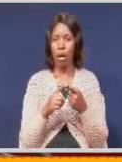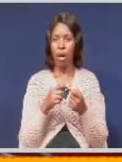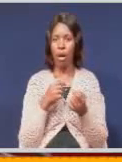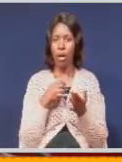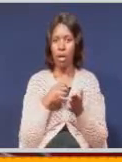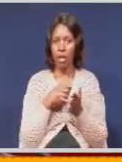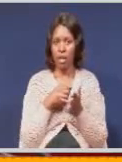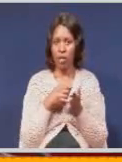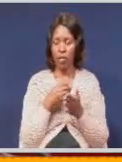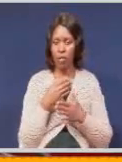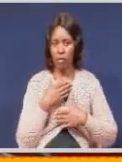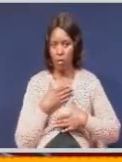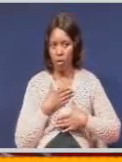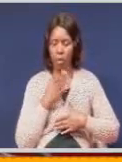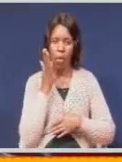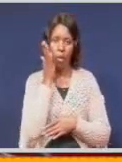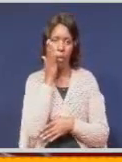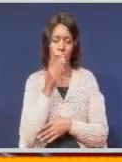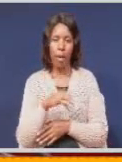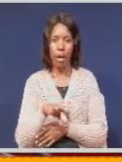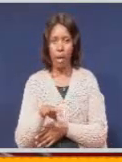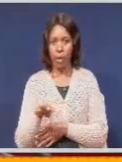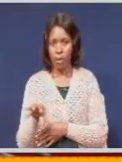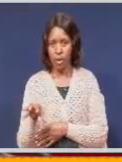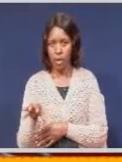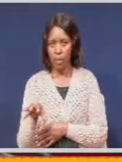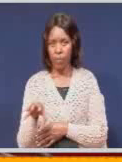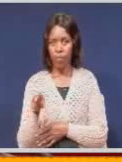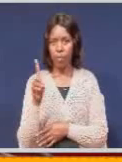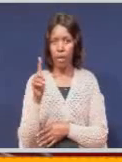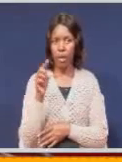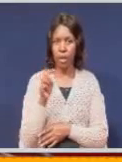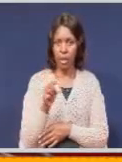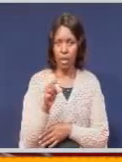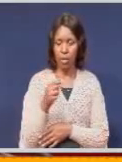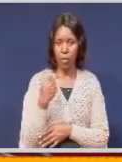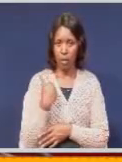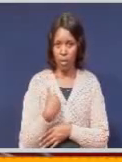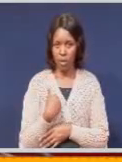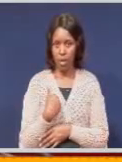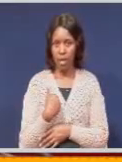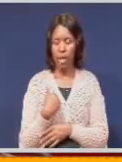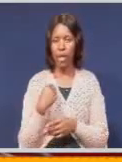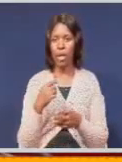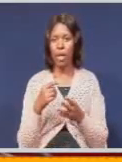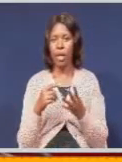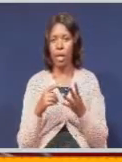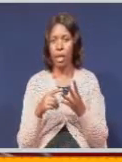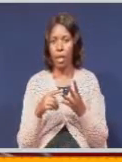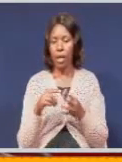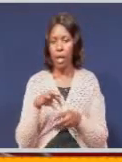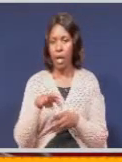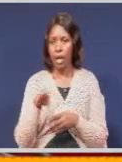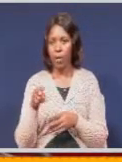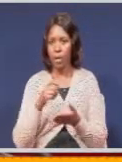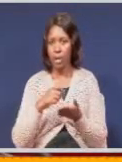Her Excellency, the Governor of Meru County, the Deputy Governor, who is me, the County Secretary,